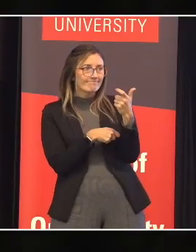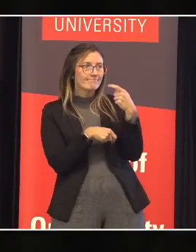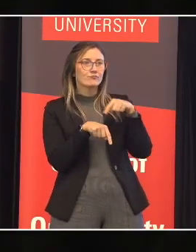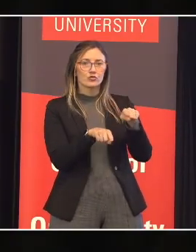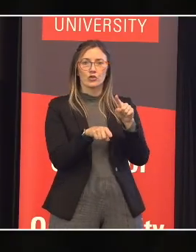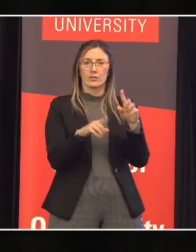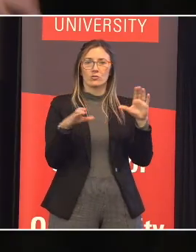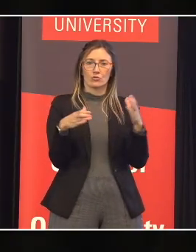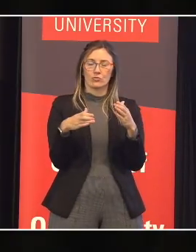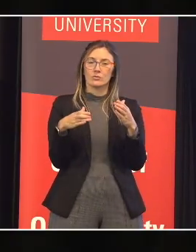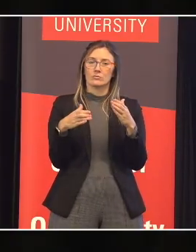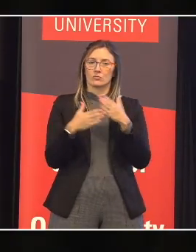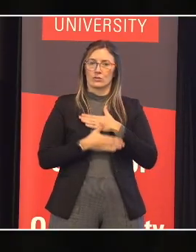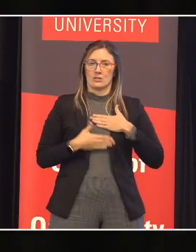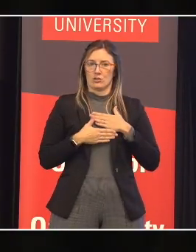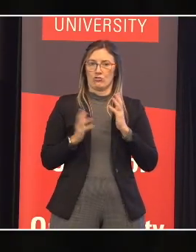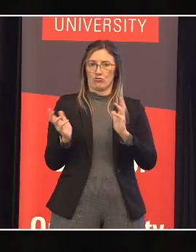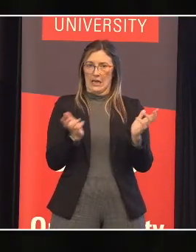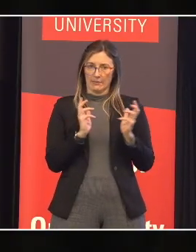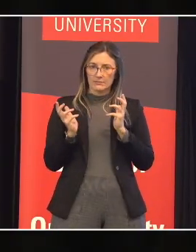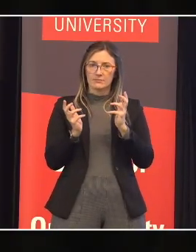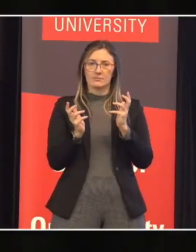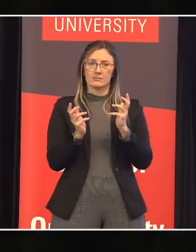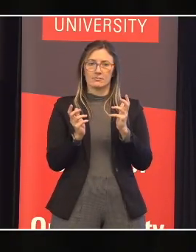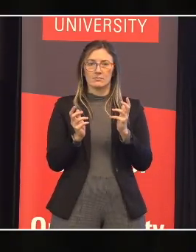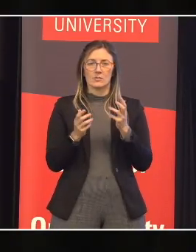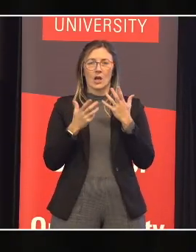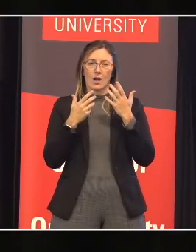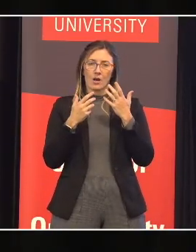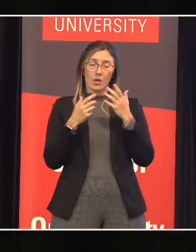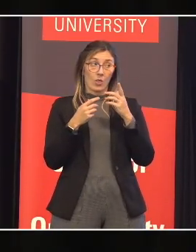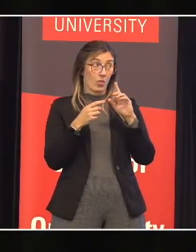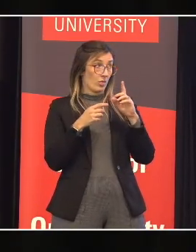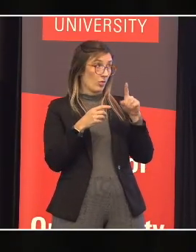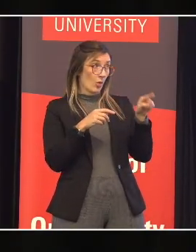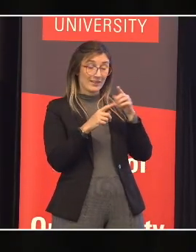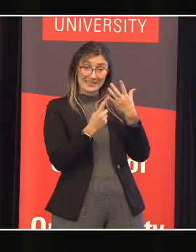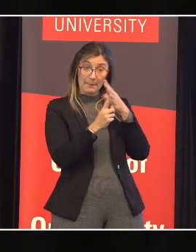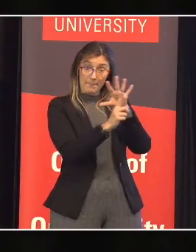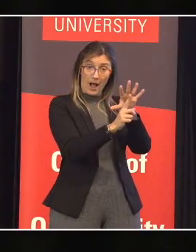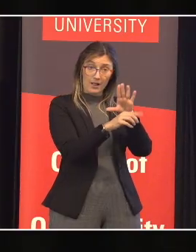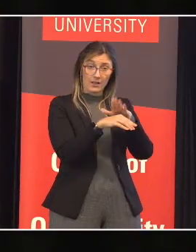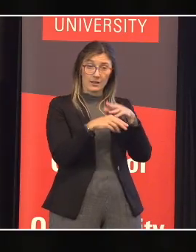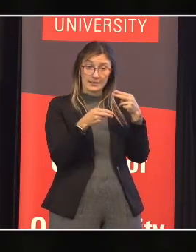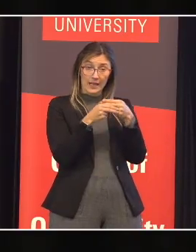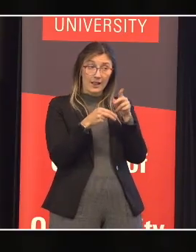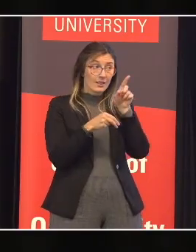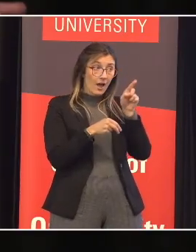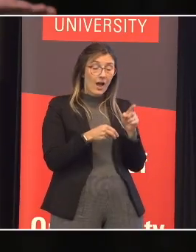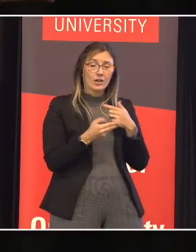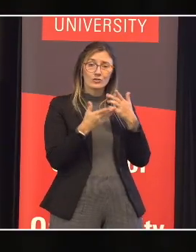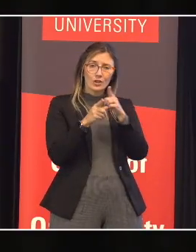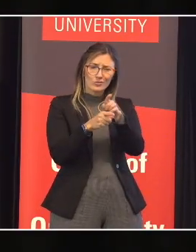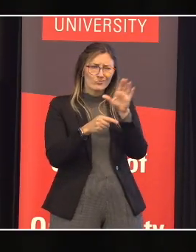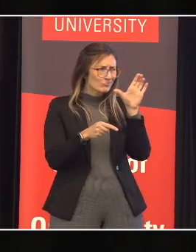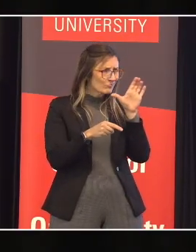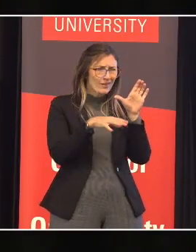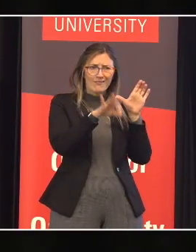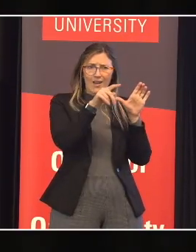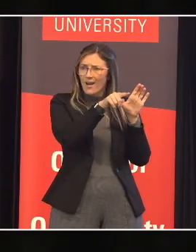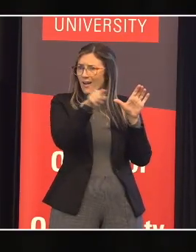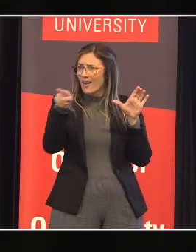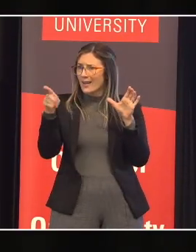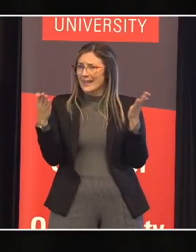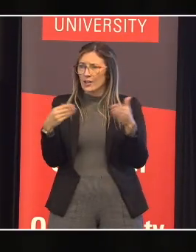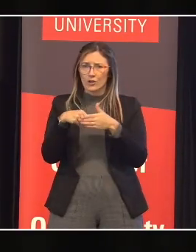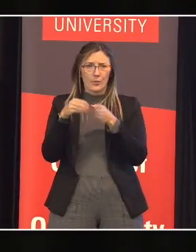here today, who got some of those spotlights, and connect with them about the great things that they're already doing on our